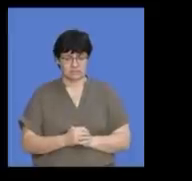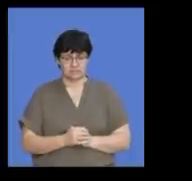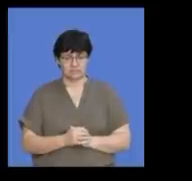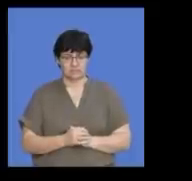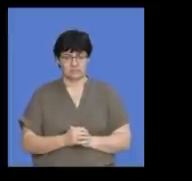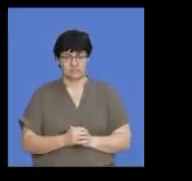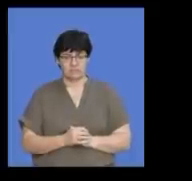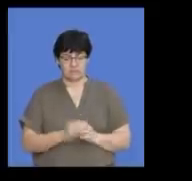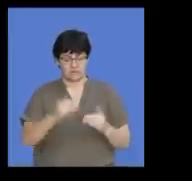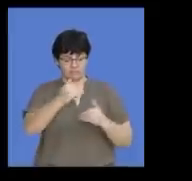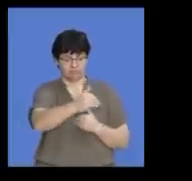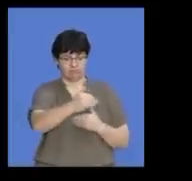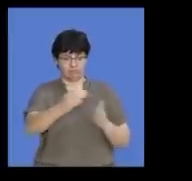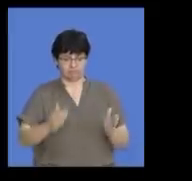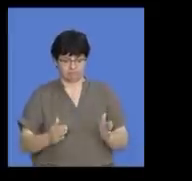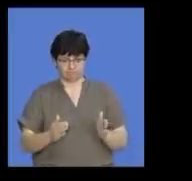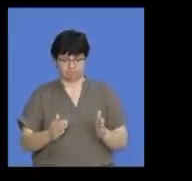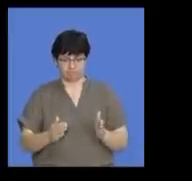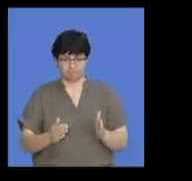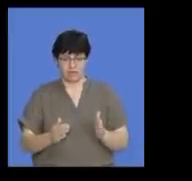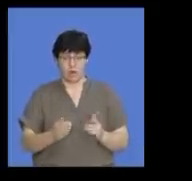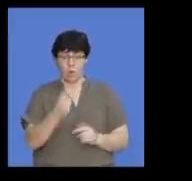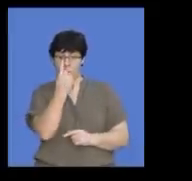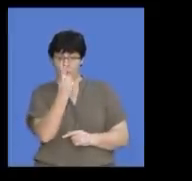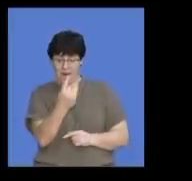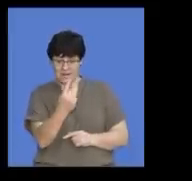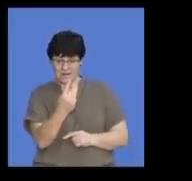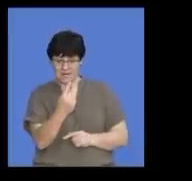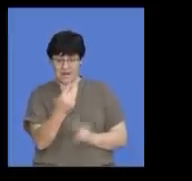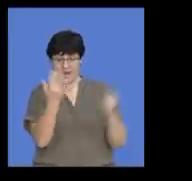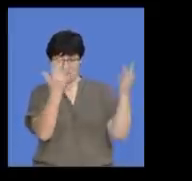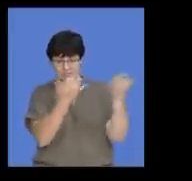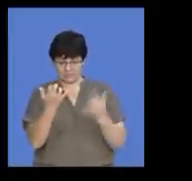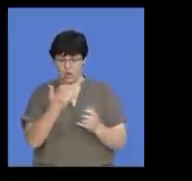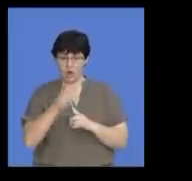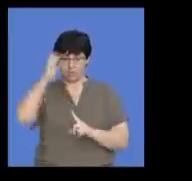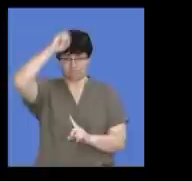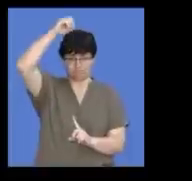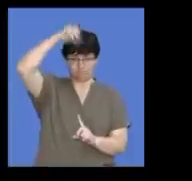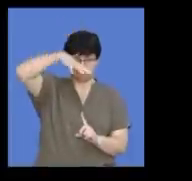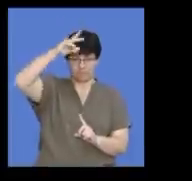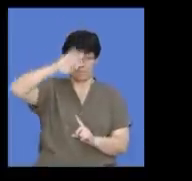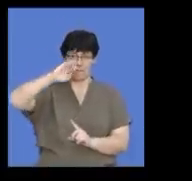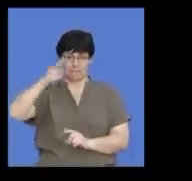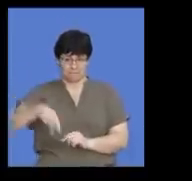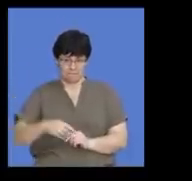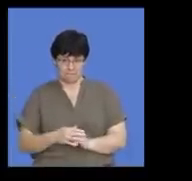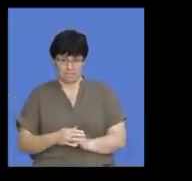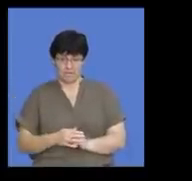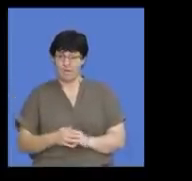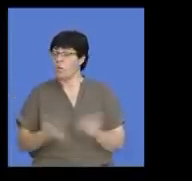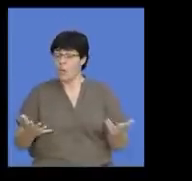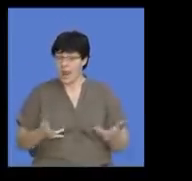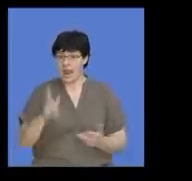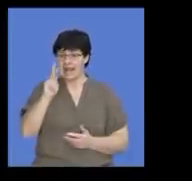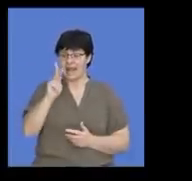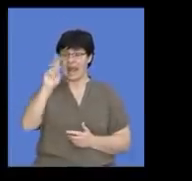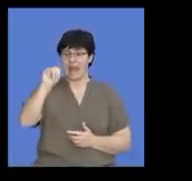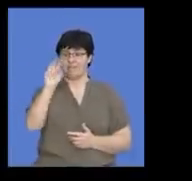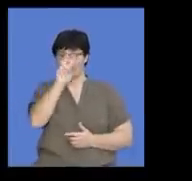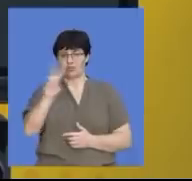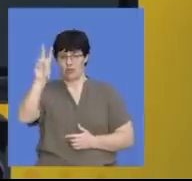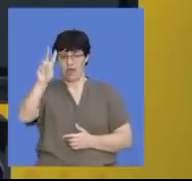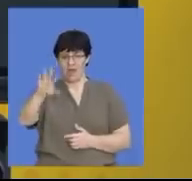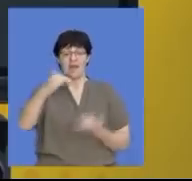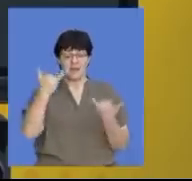Calculate the demarcated area 1 on the orthophoto map, in kilometers squared.